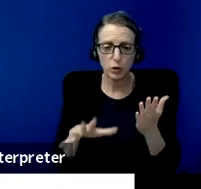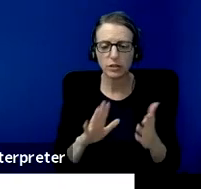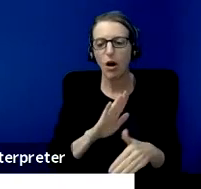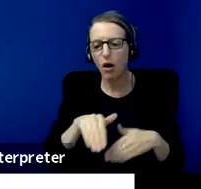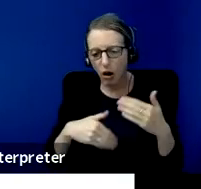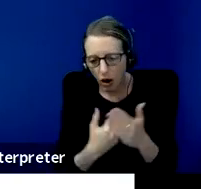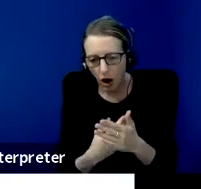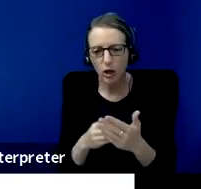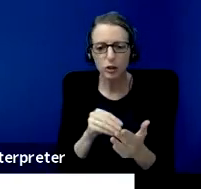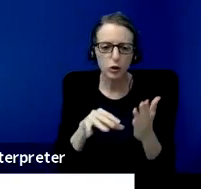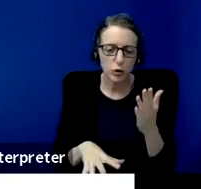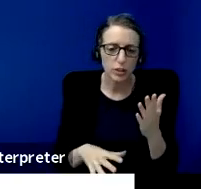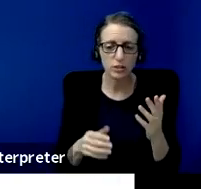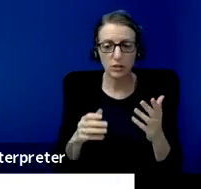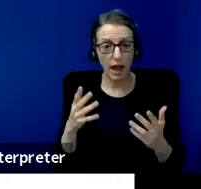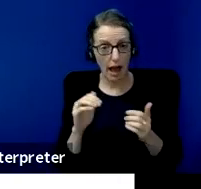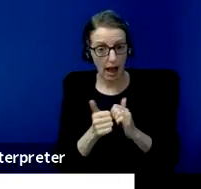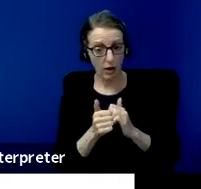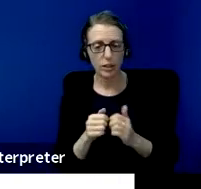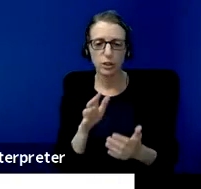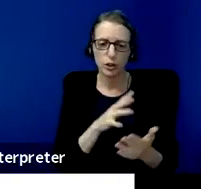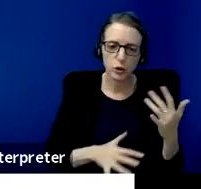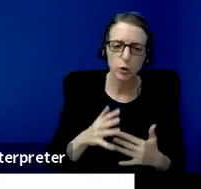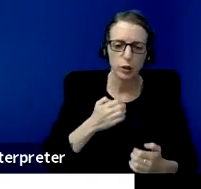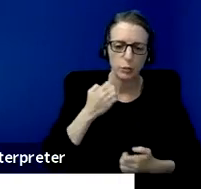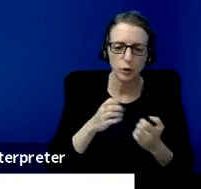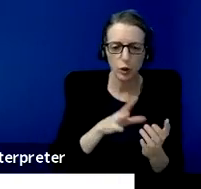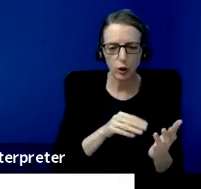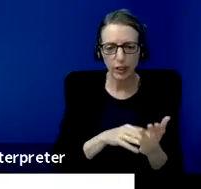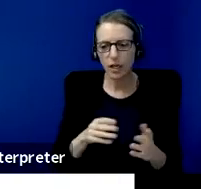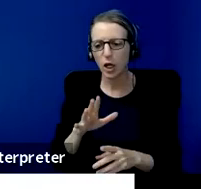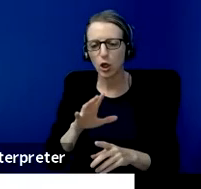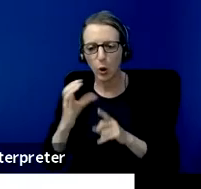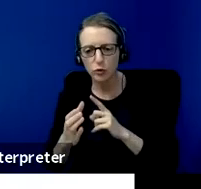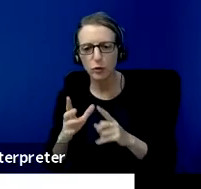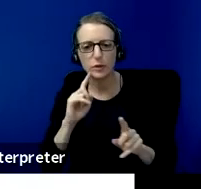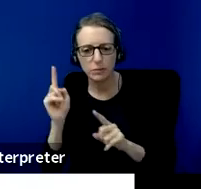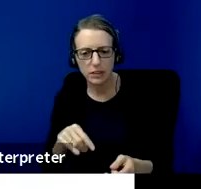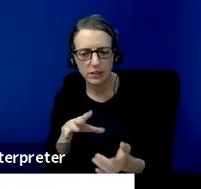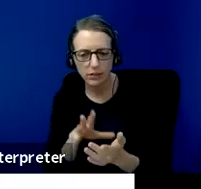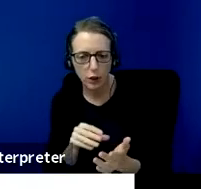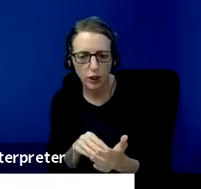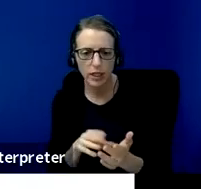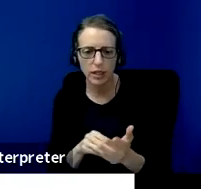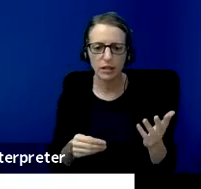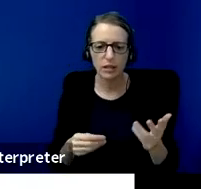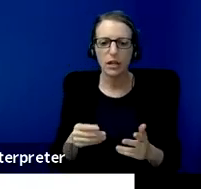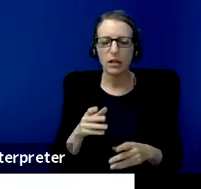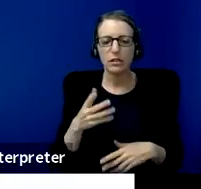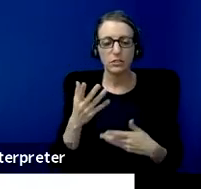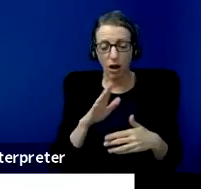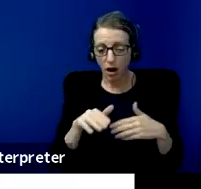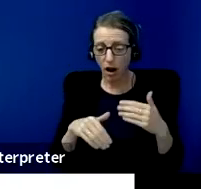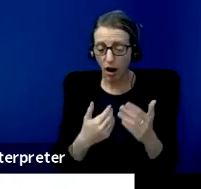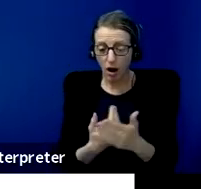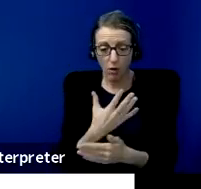through social emotional learning, cultural responsive teaching, universal design for learning, which are all framed in with the instructional